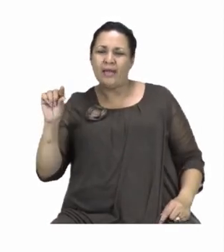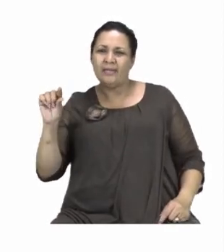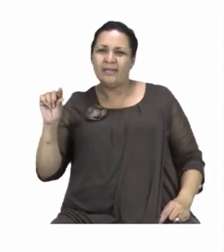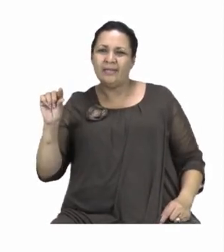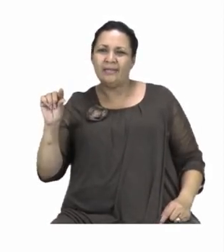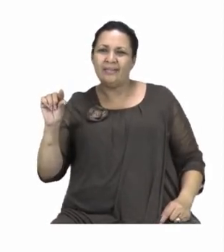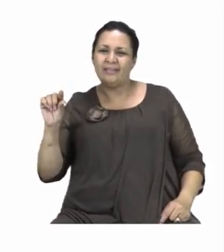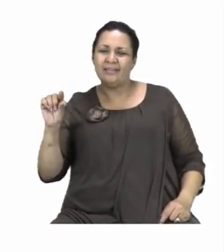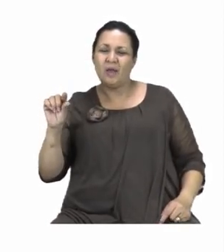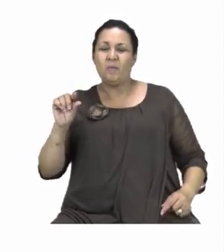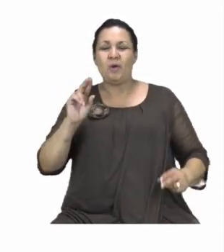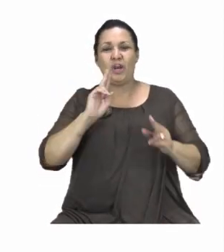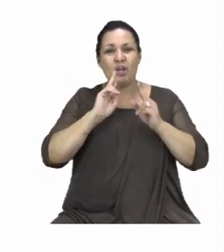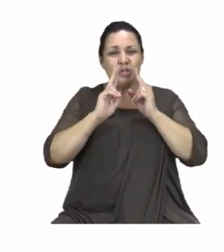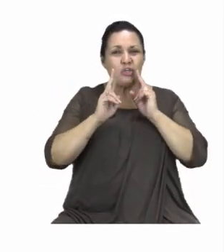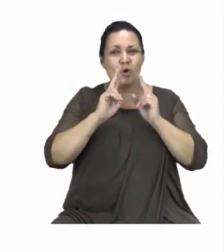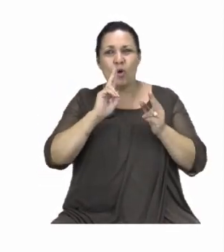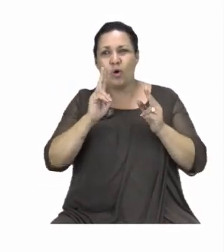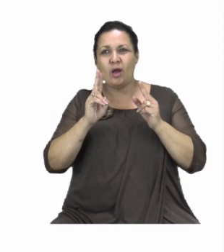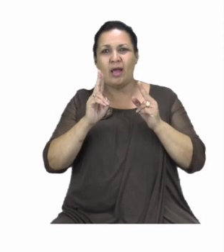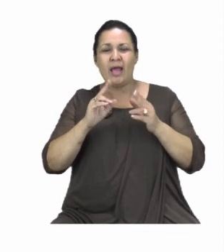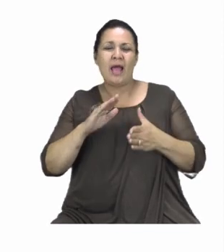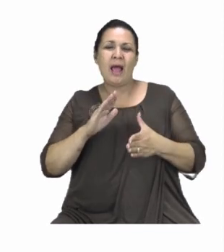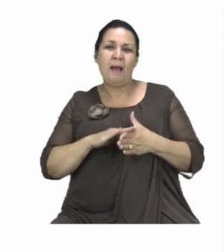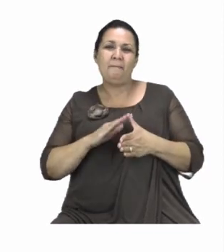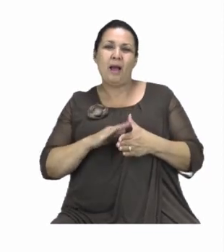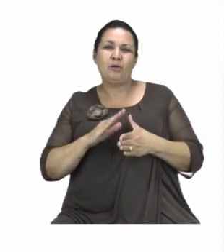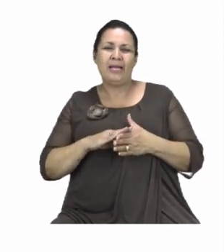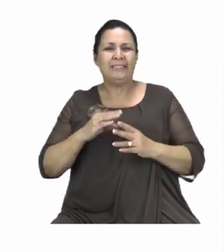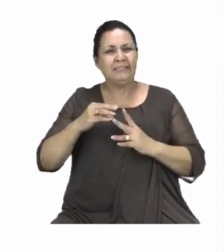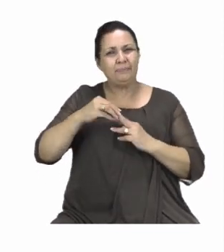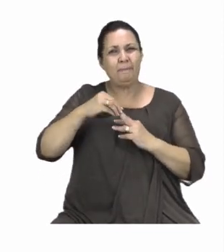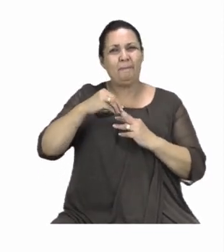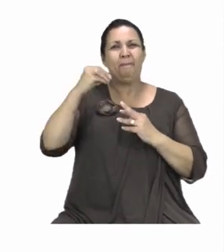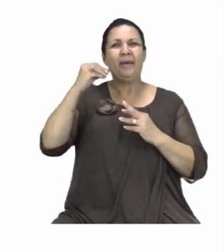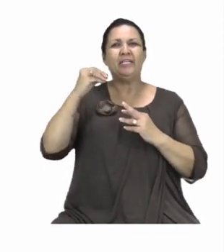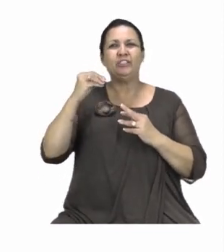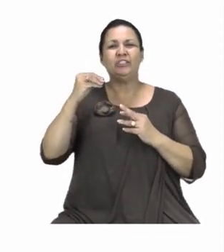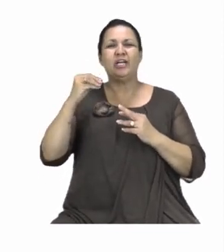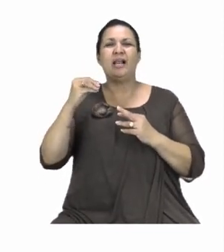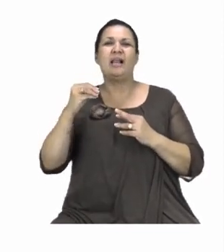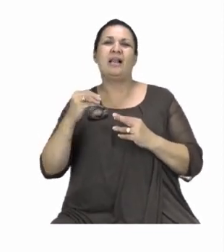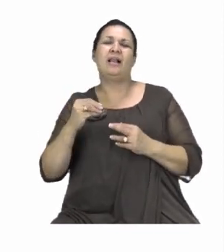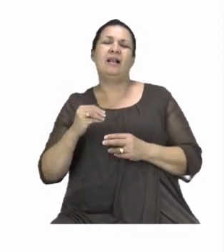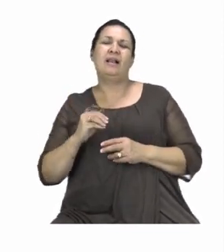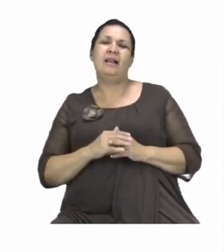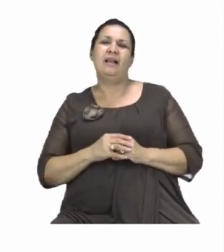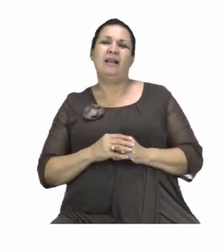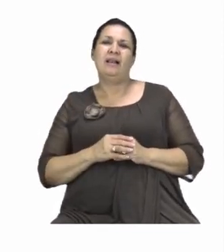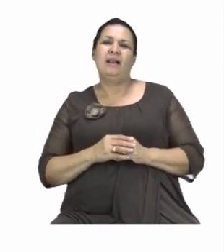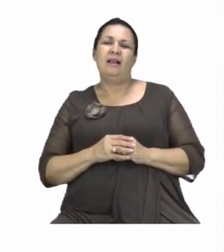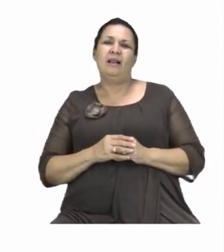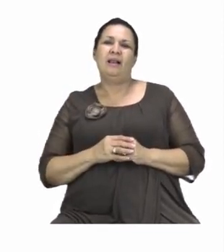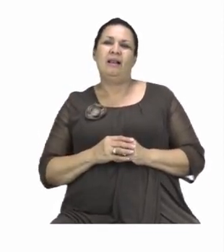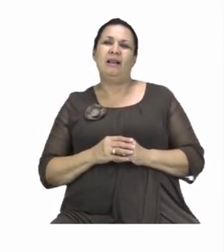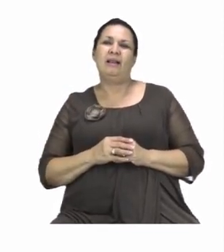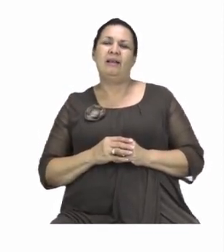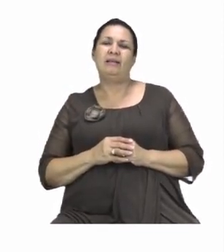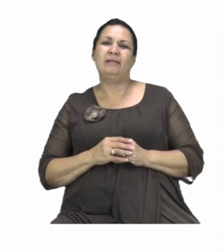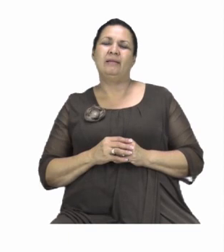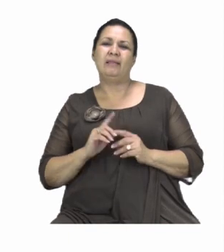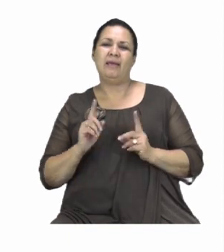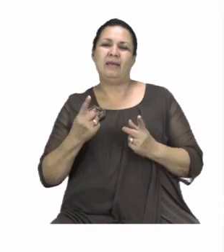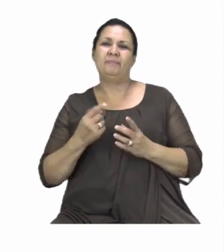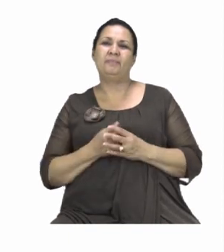are talking about a special event. Now that we are done with these words, let's